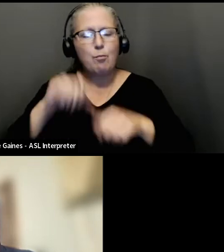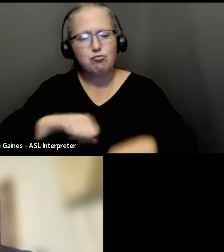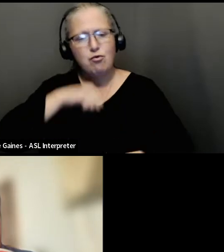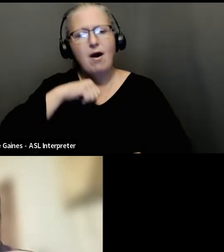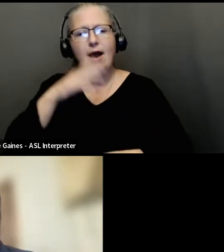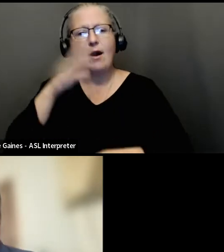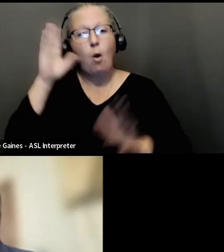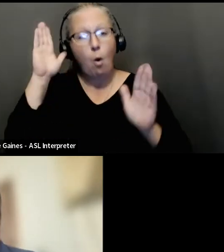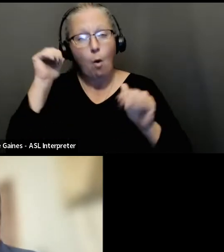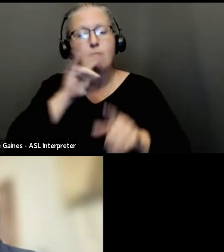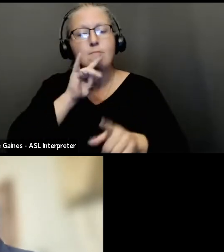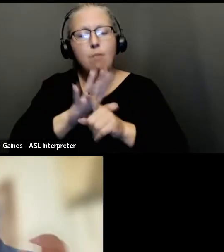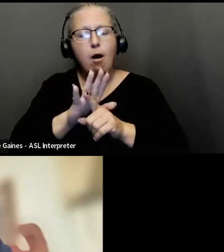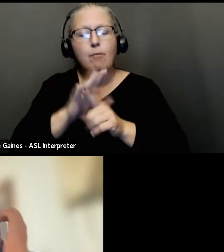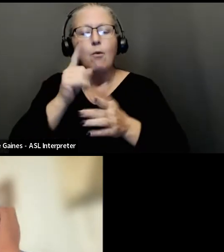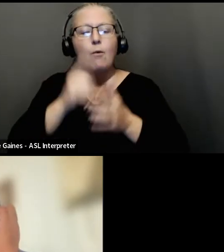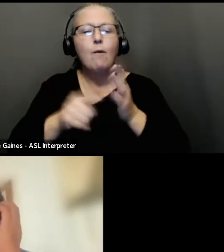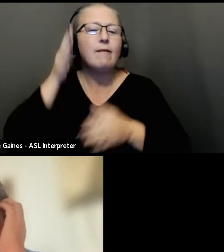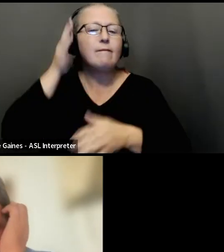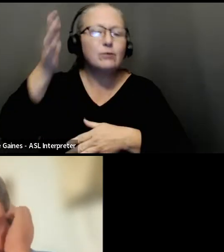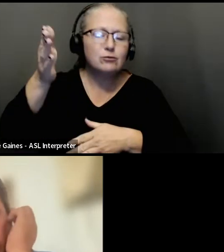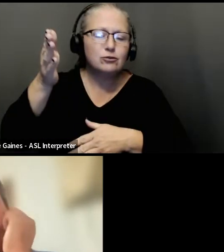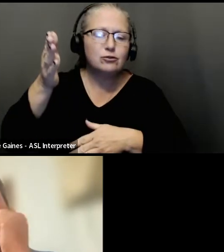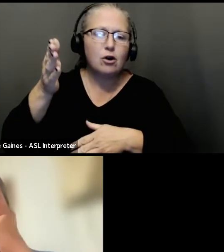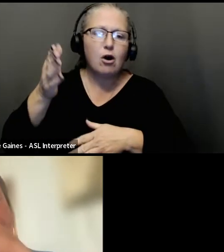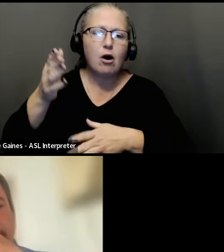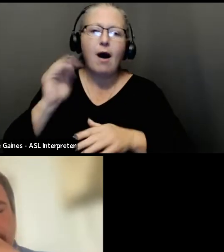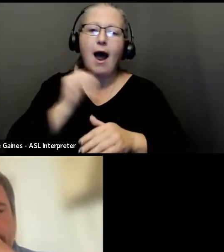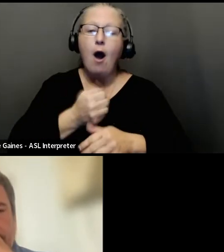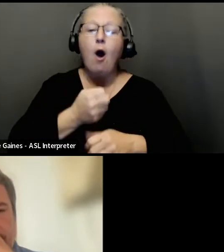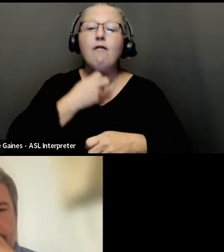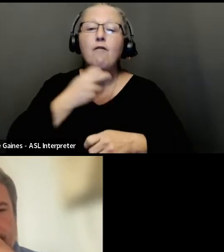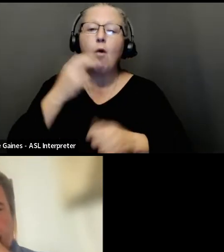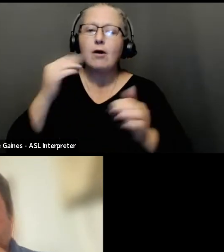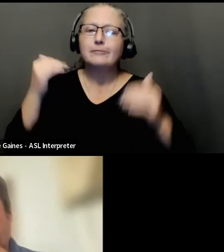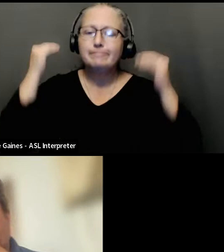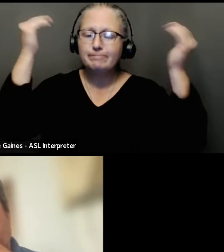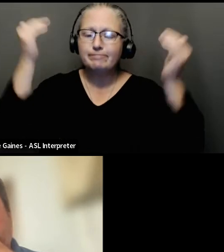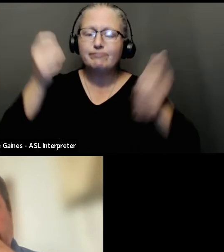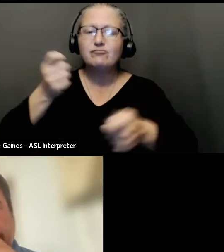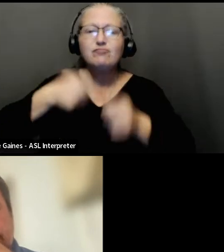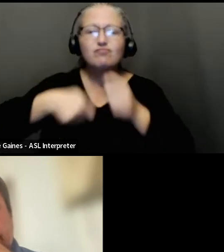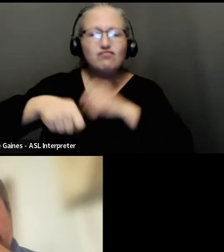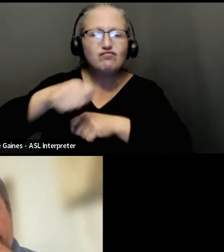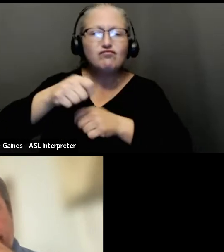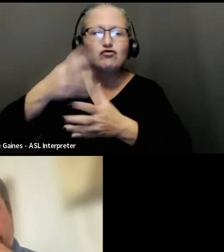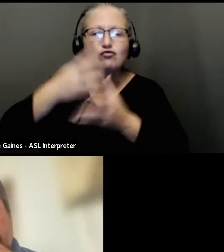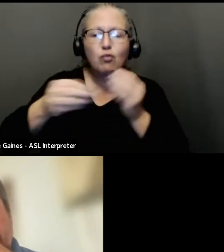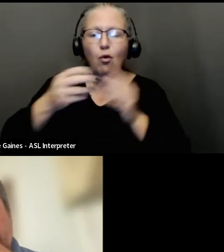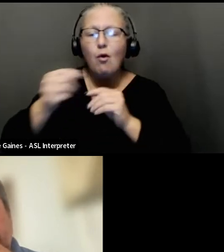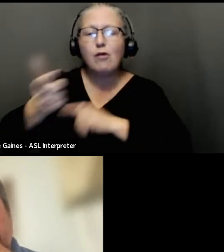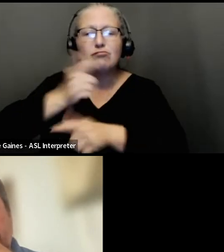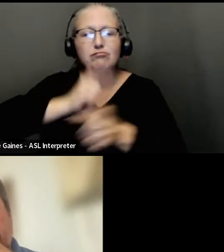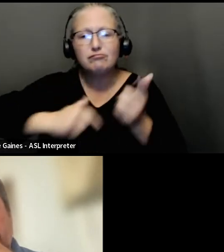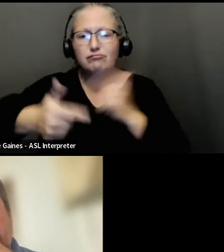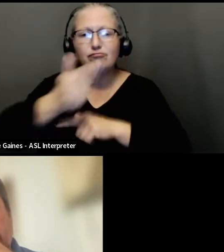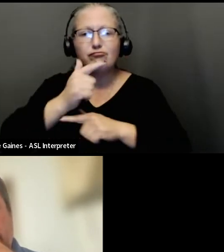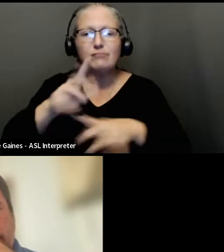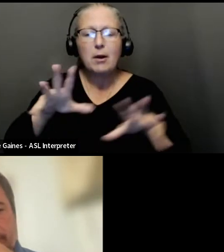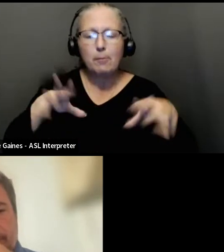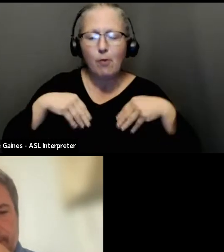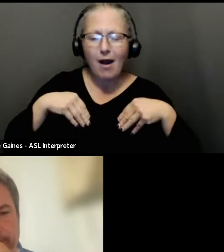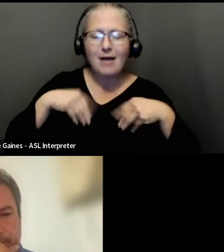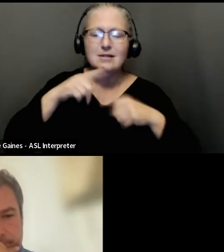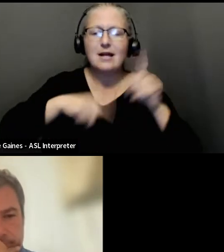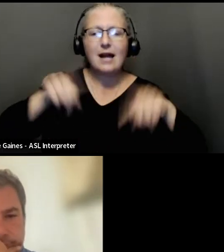hopeful promise of what lies ahead. Let us amplify our voices, exchange and share stories, and embrace the diverse world we